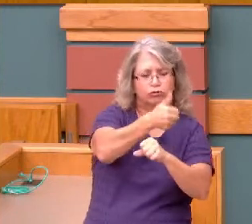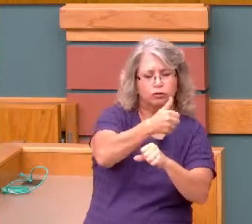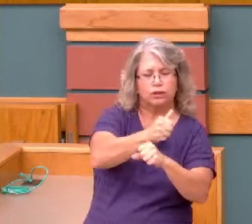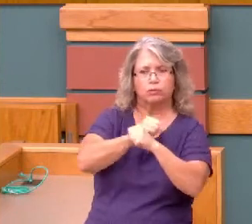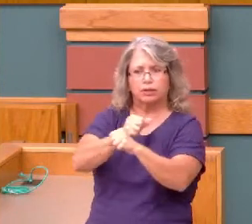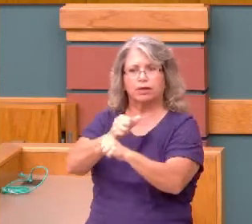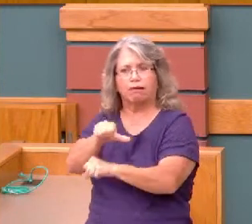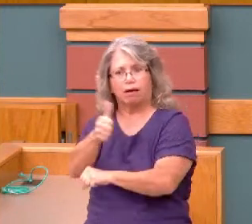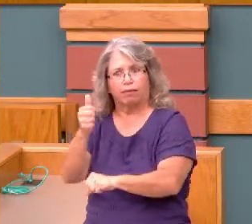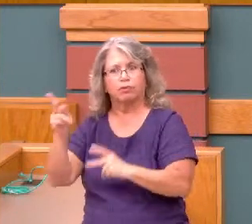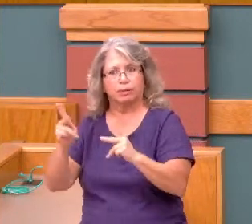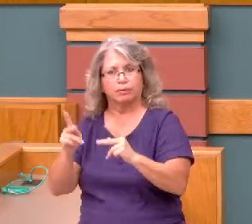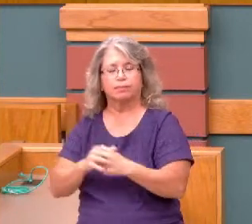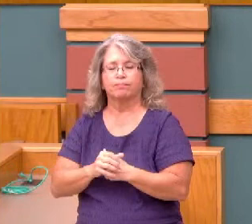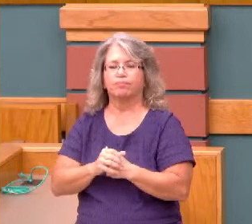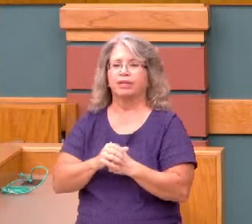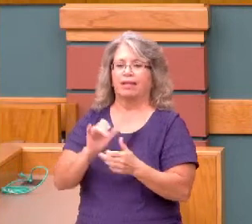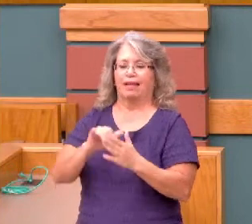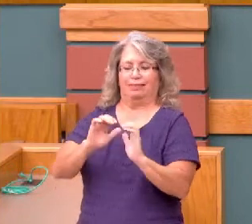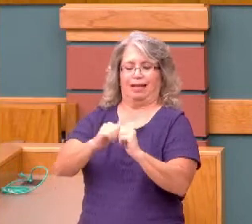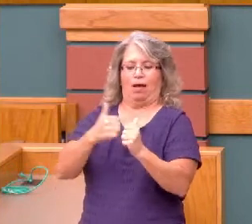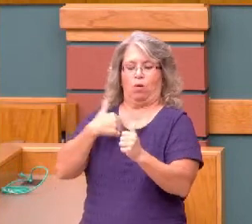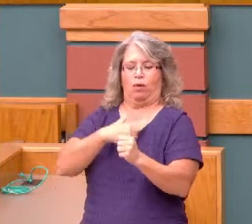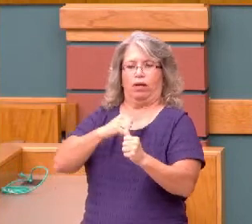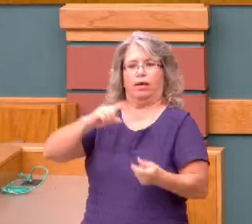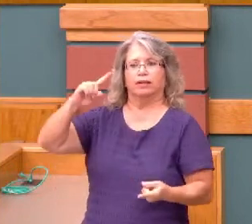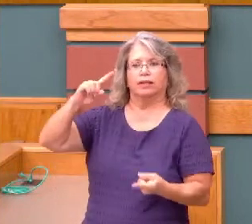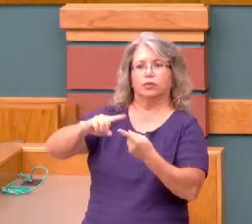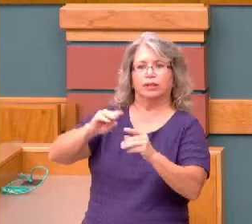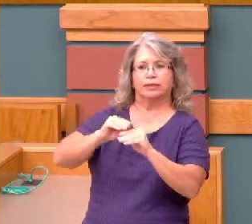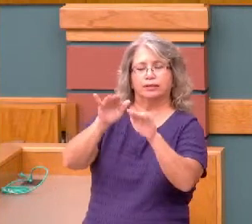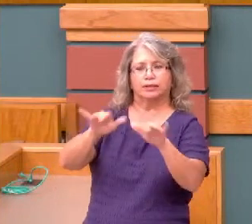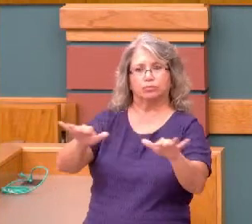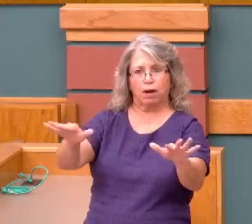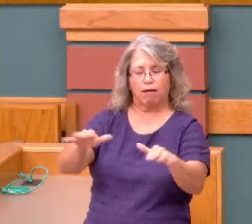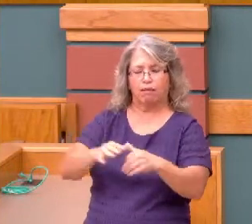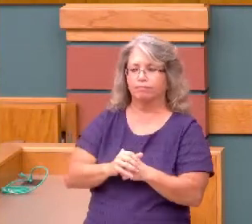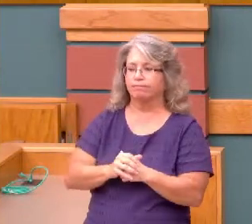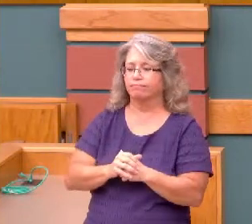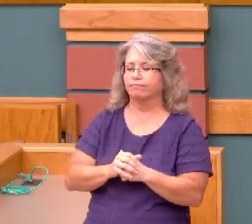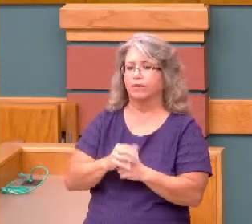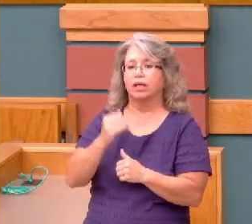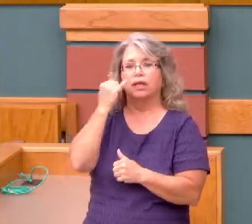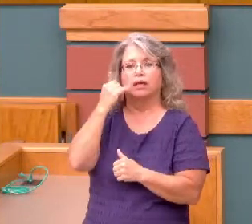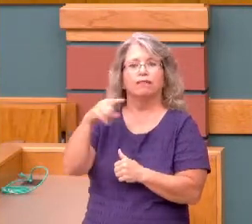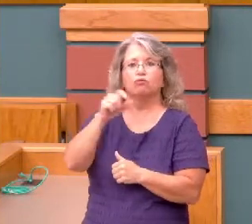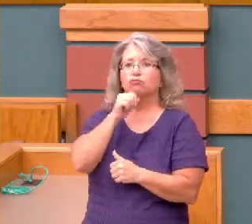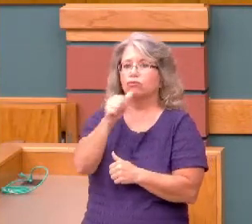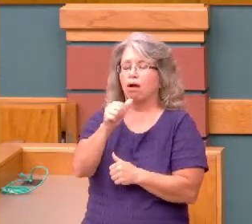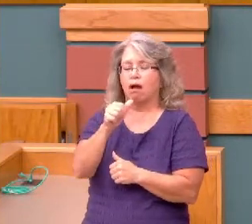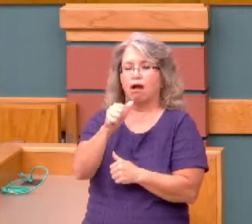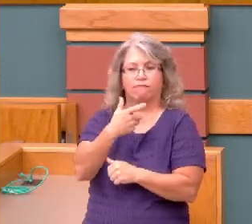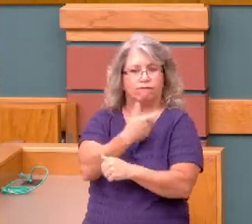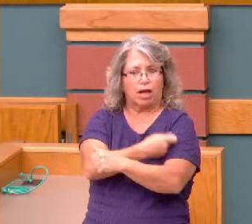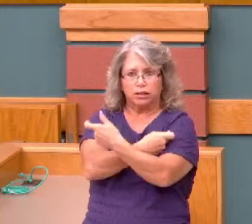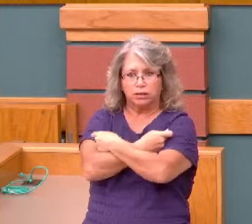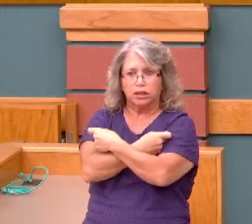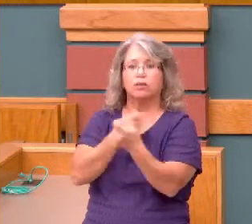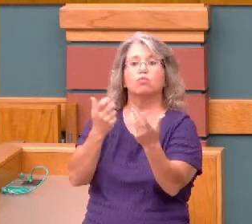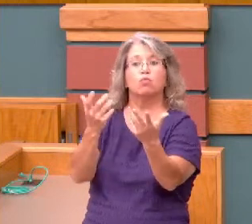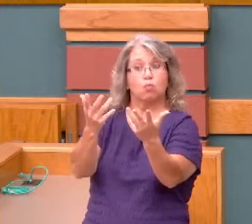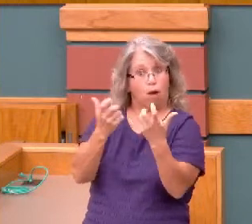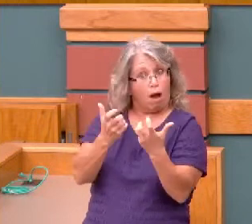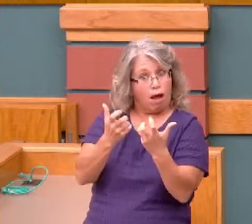the spread of the virus as a community. And if you're not vaccinated and would like to get vaccinated, there are